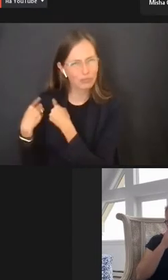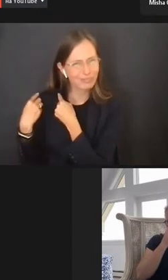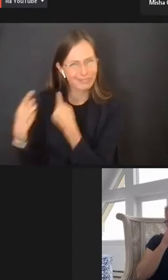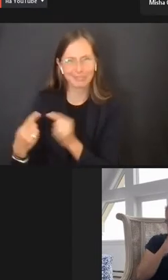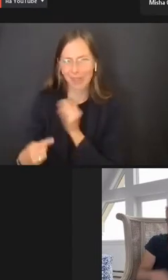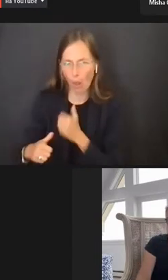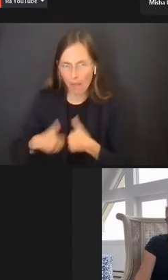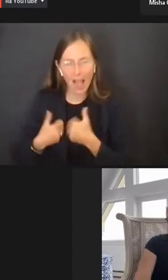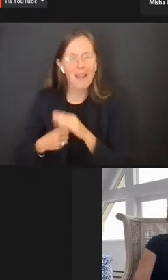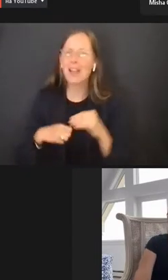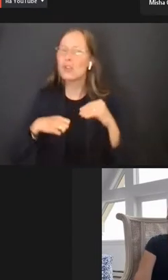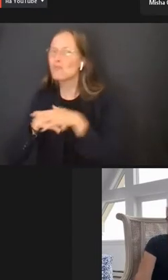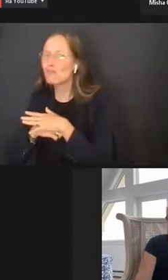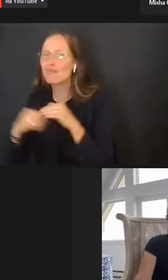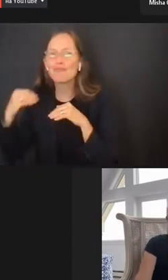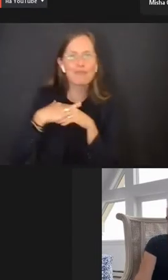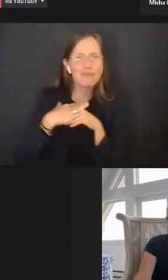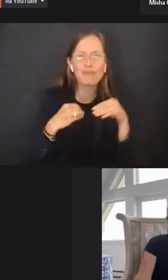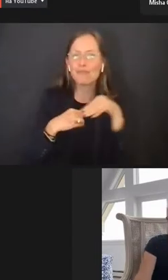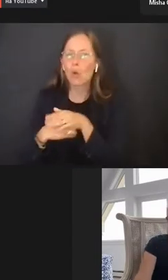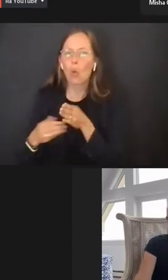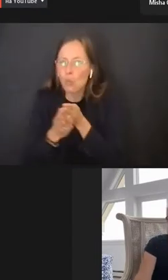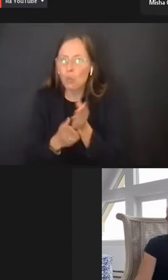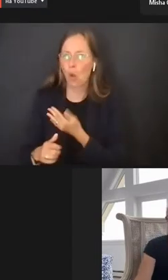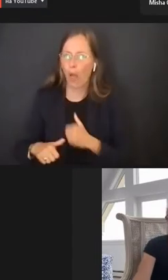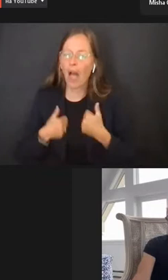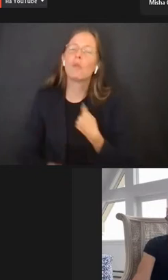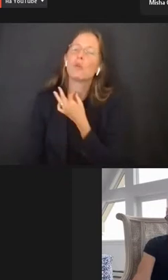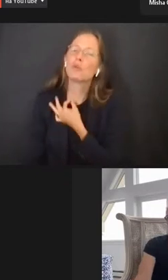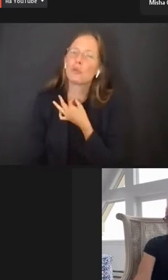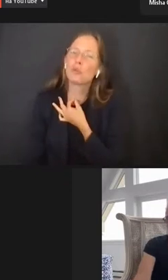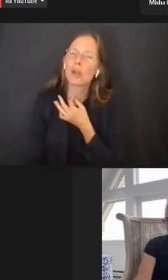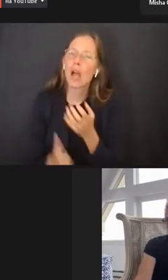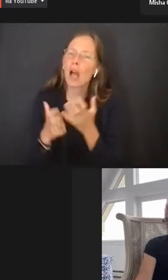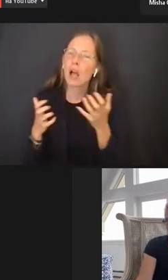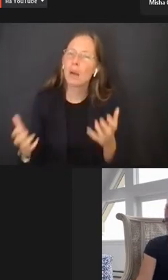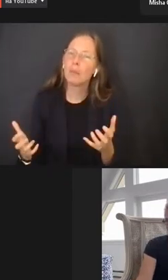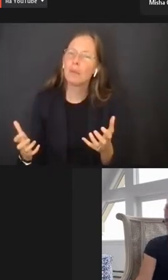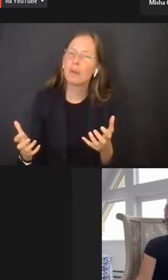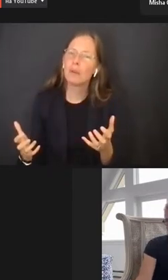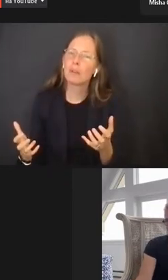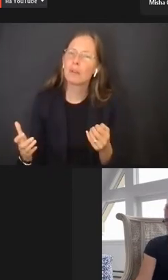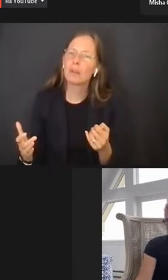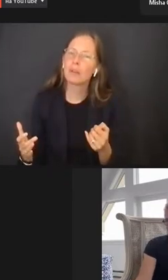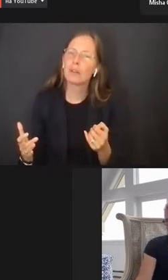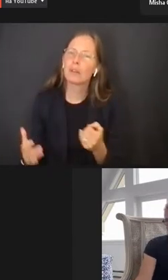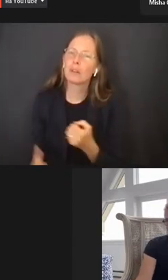another throughout our lives. And I wonder to what extent our